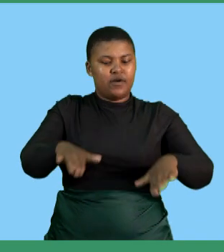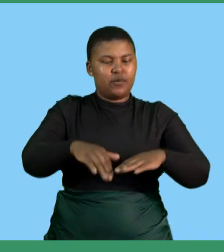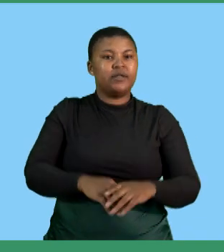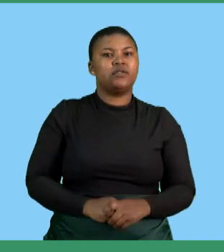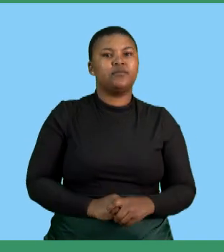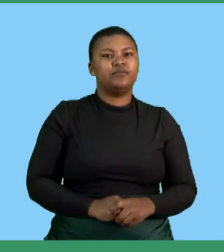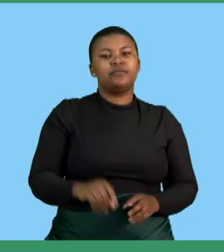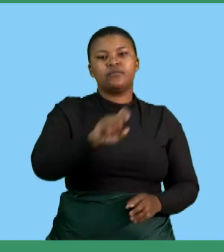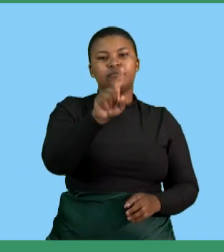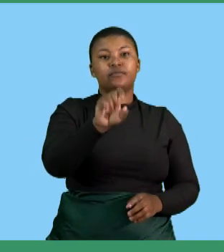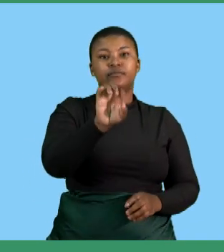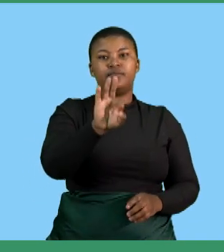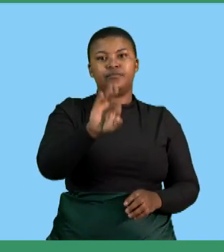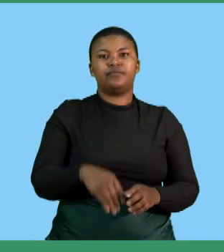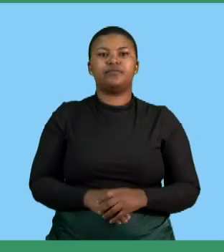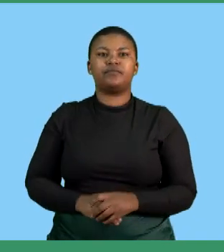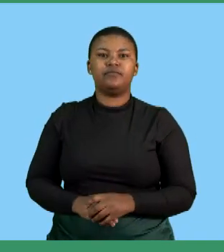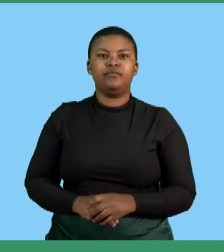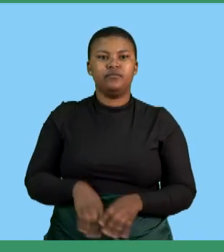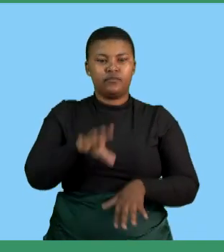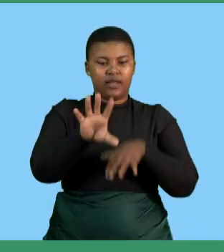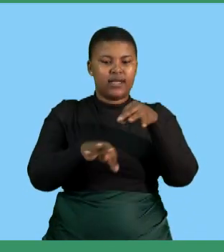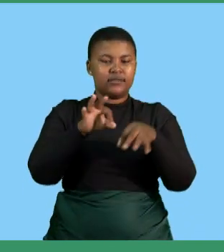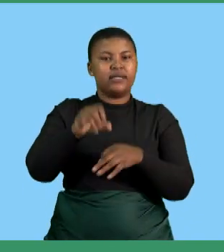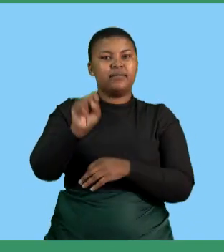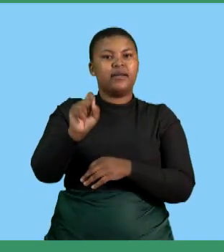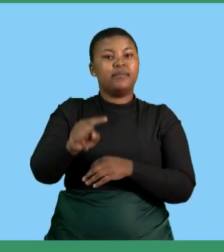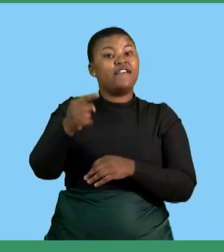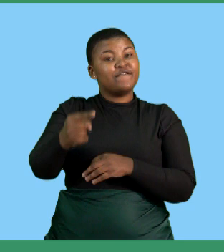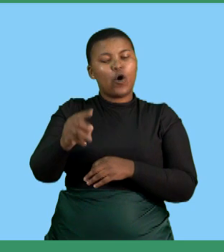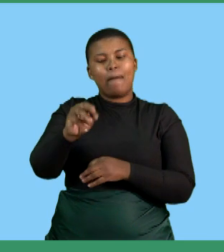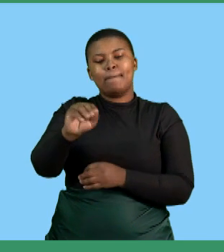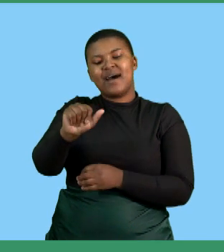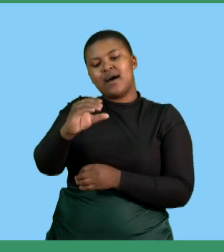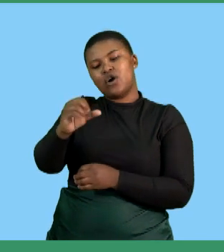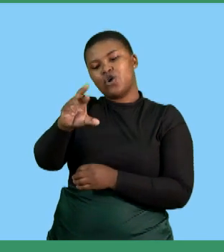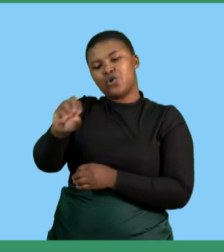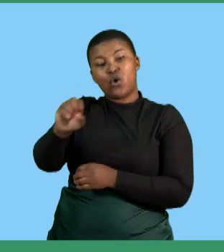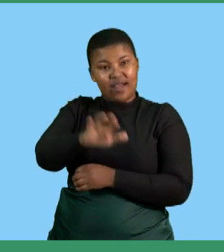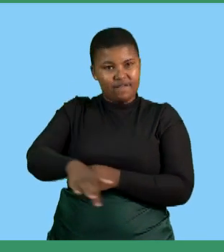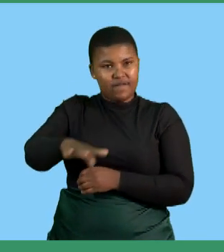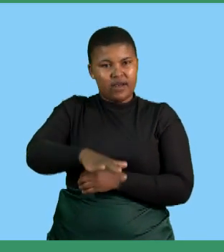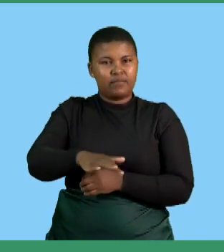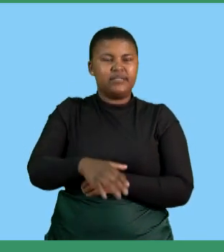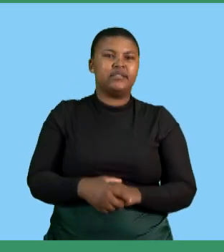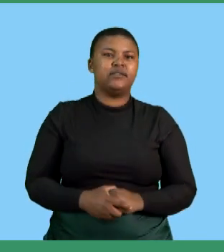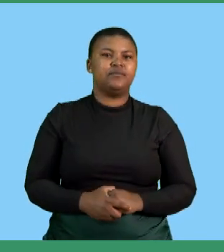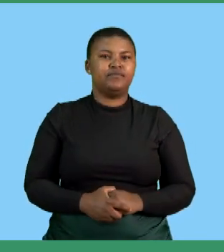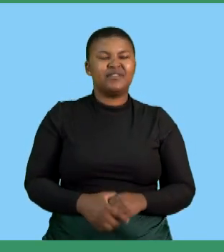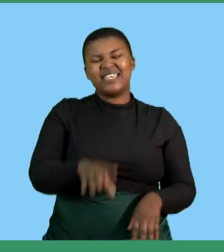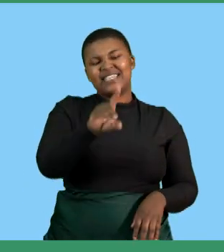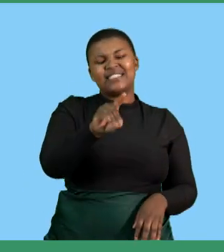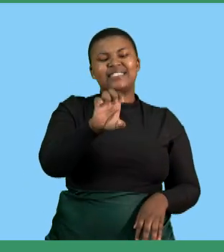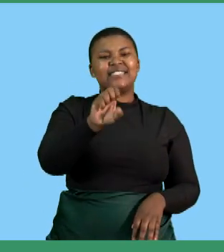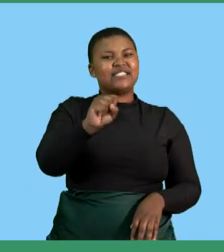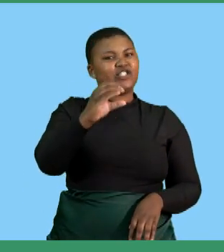then asks, briefly describe the following components of the macro environment. So